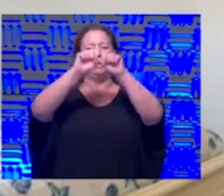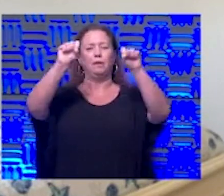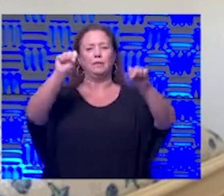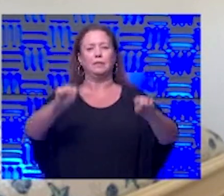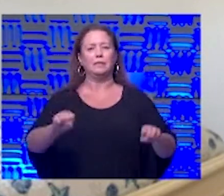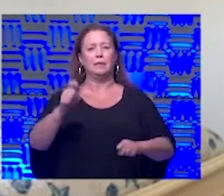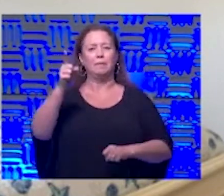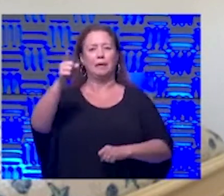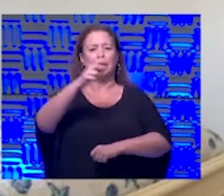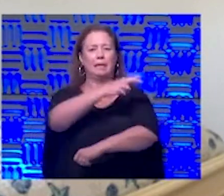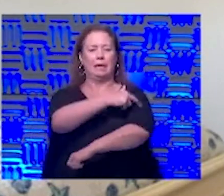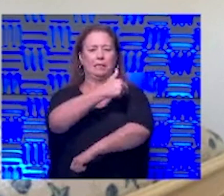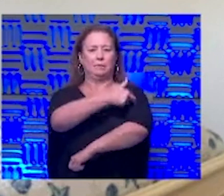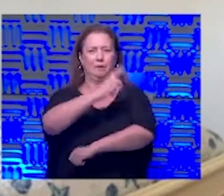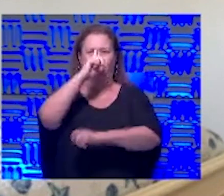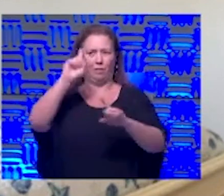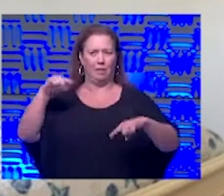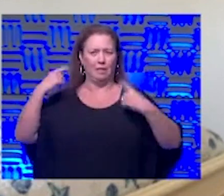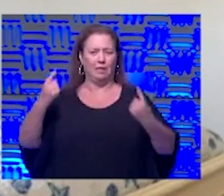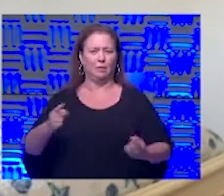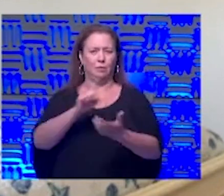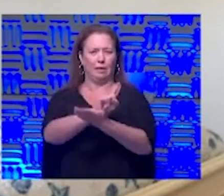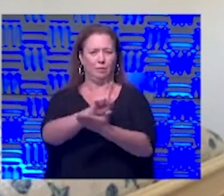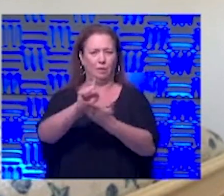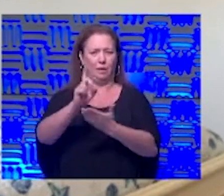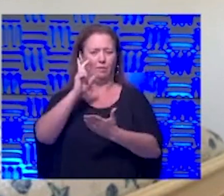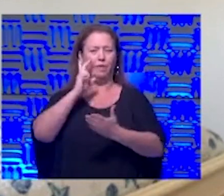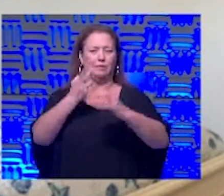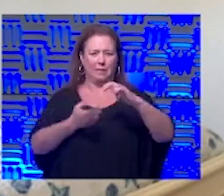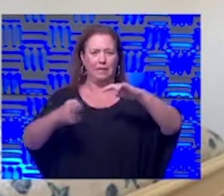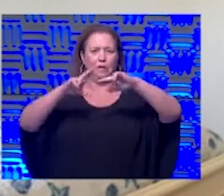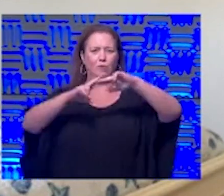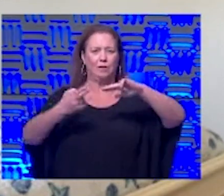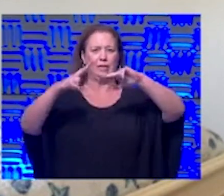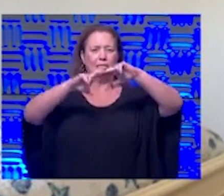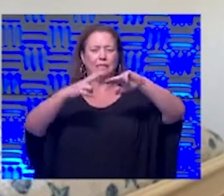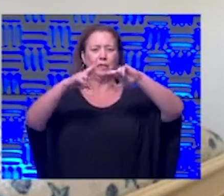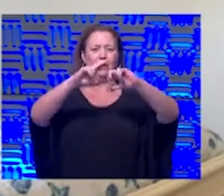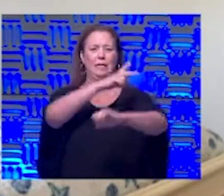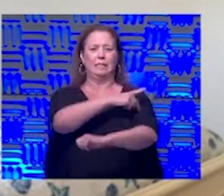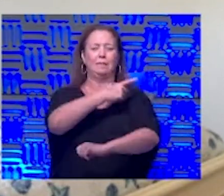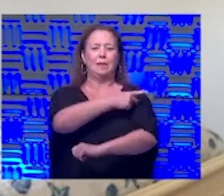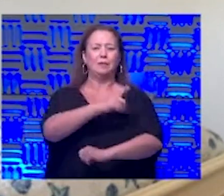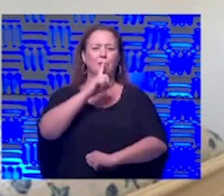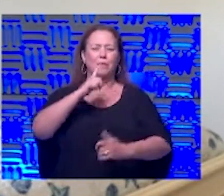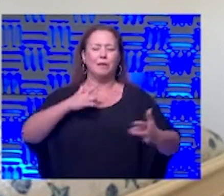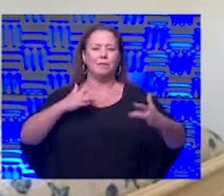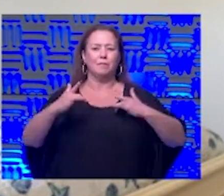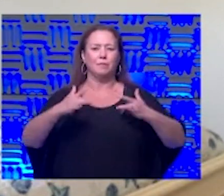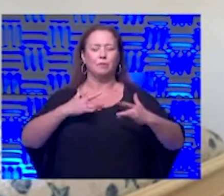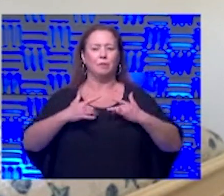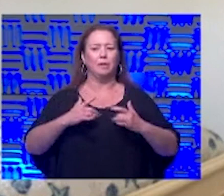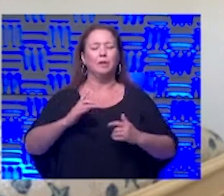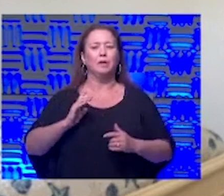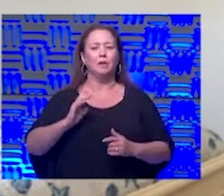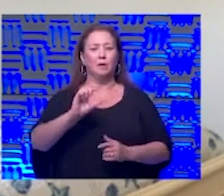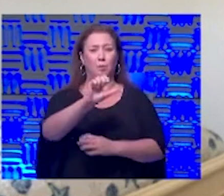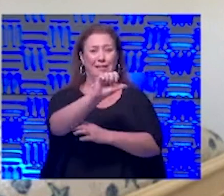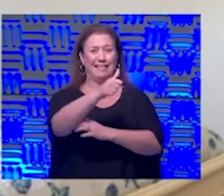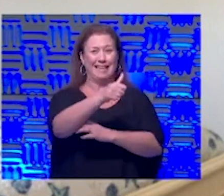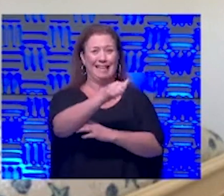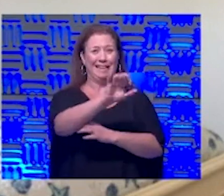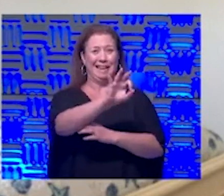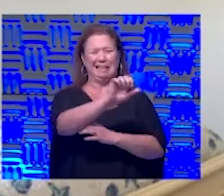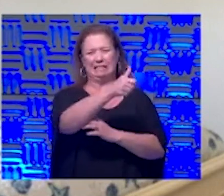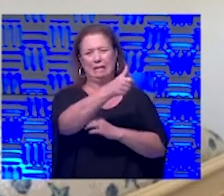hospital, for the past week, we have certainly seen an increase in patients, which is really concerning. We were down to 9 or